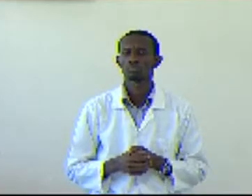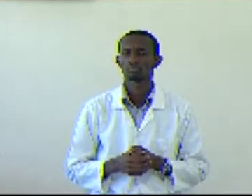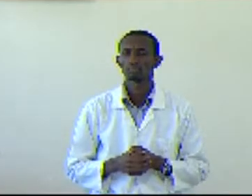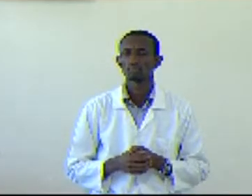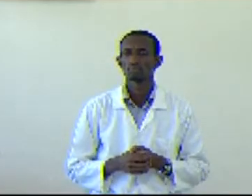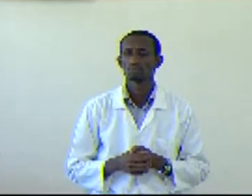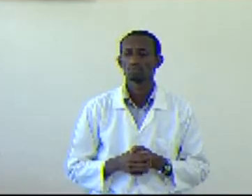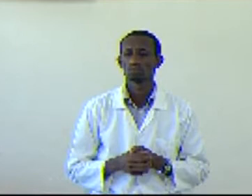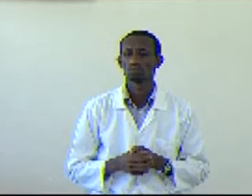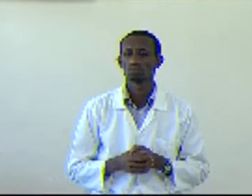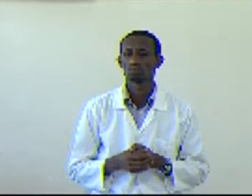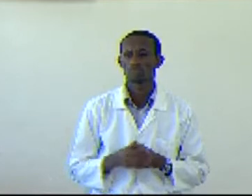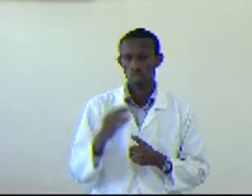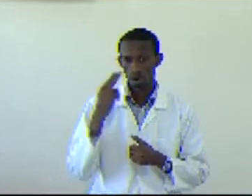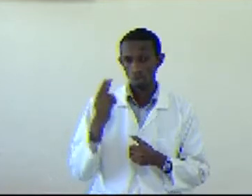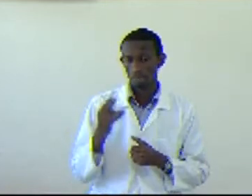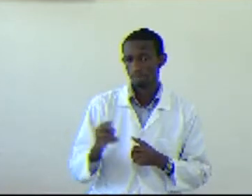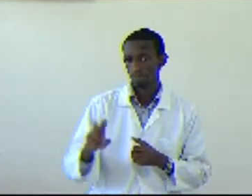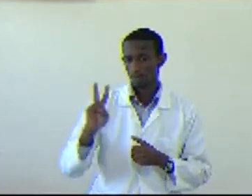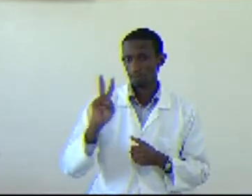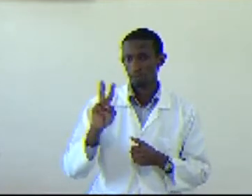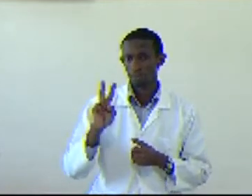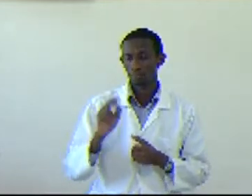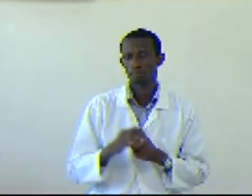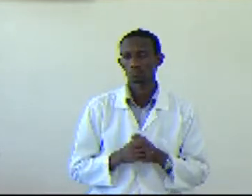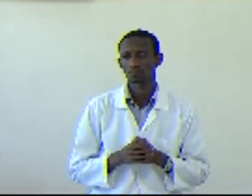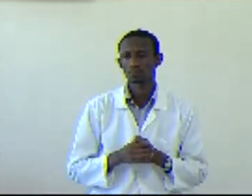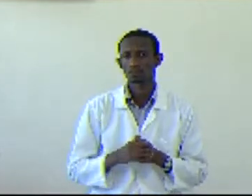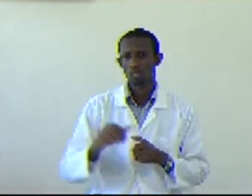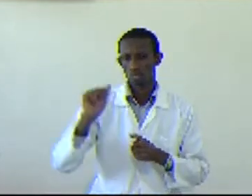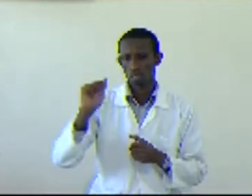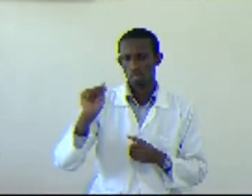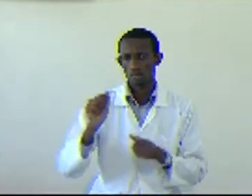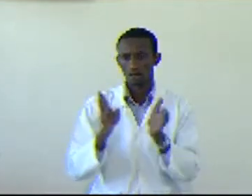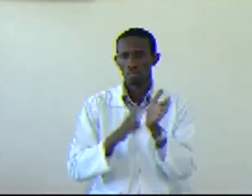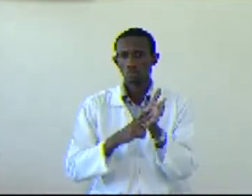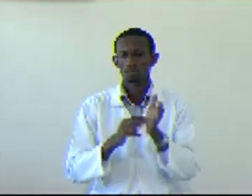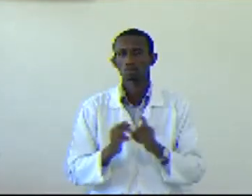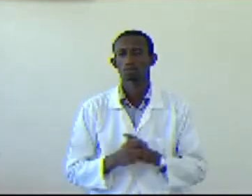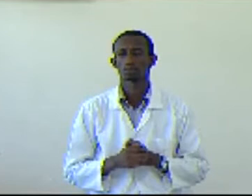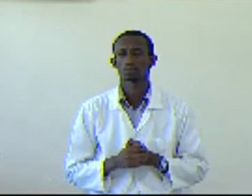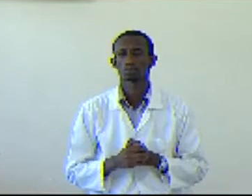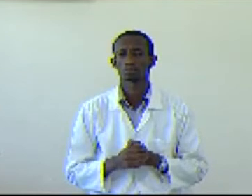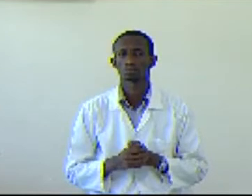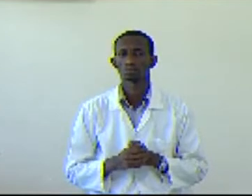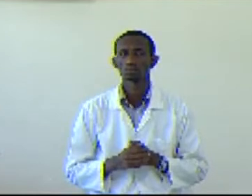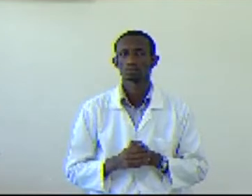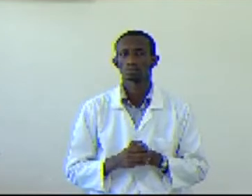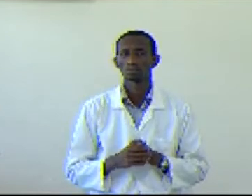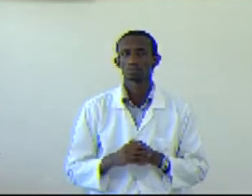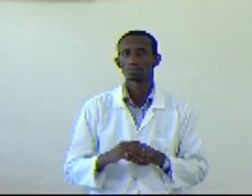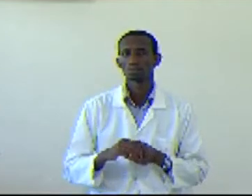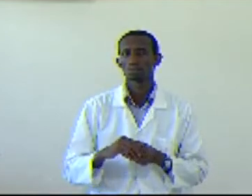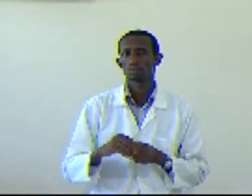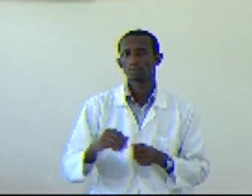now this VA, it is equal to, to this IR, and then this is